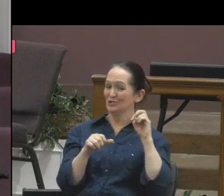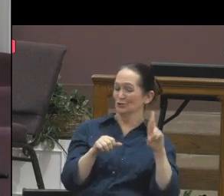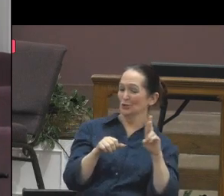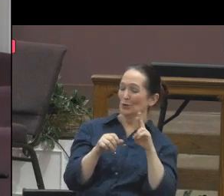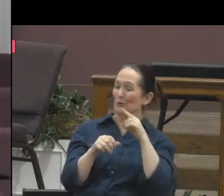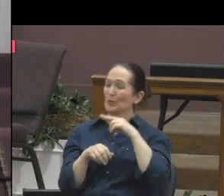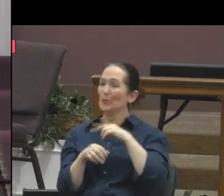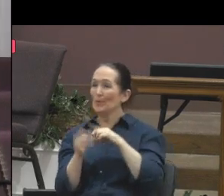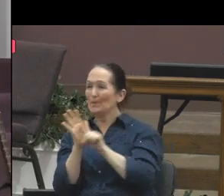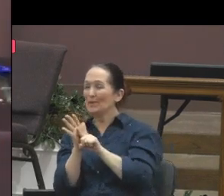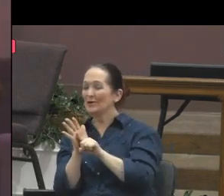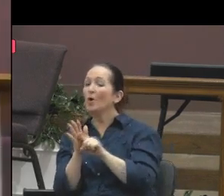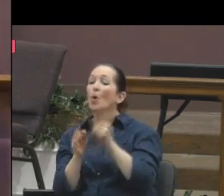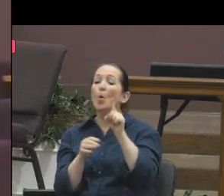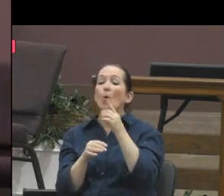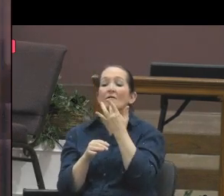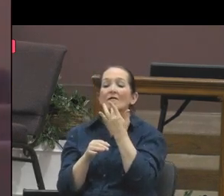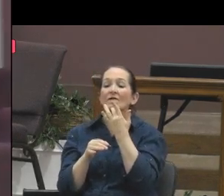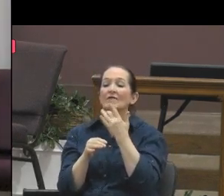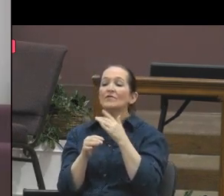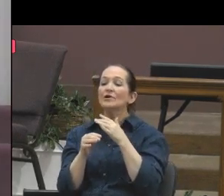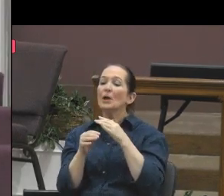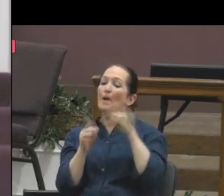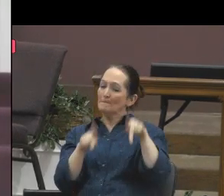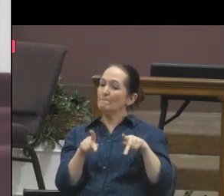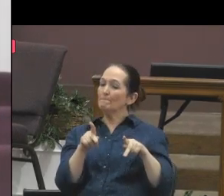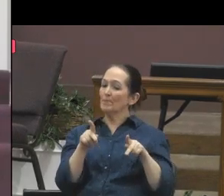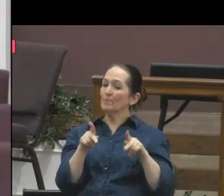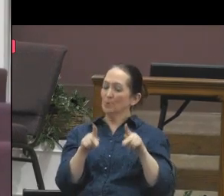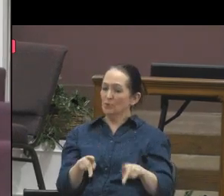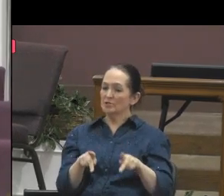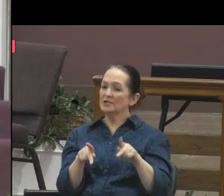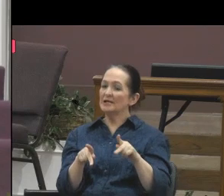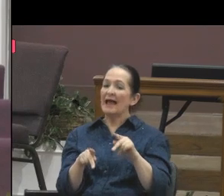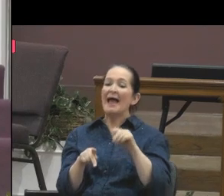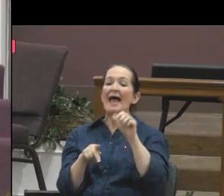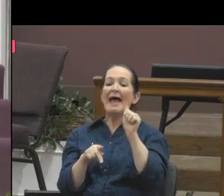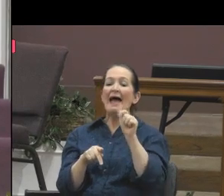One of their favorite figures is Alvin York, and Alvin York